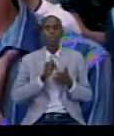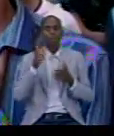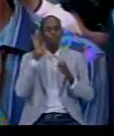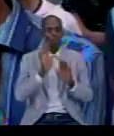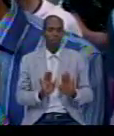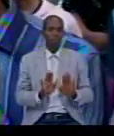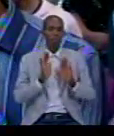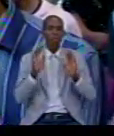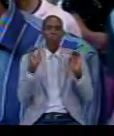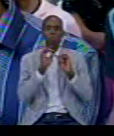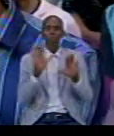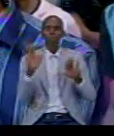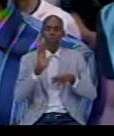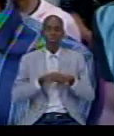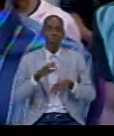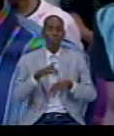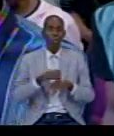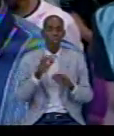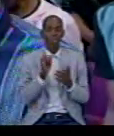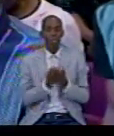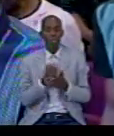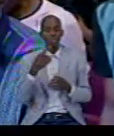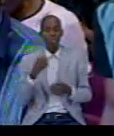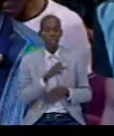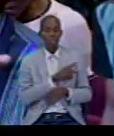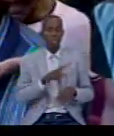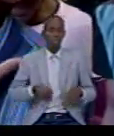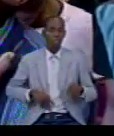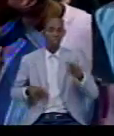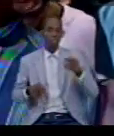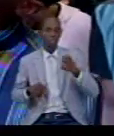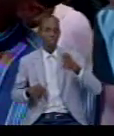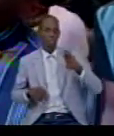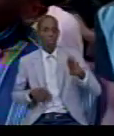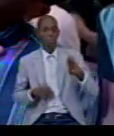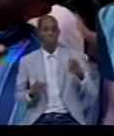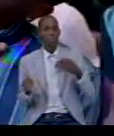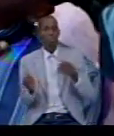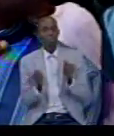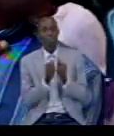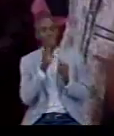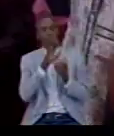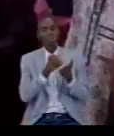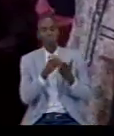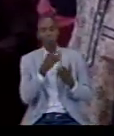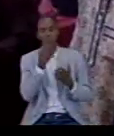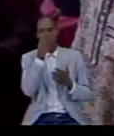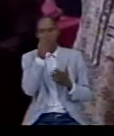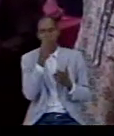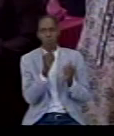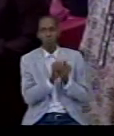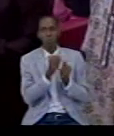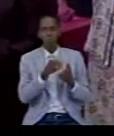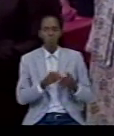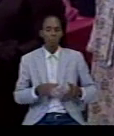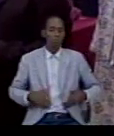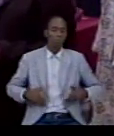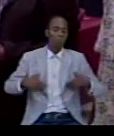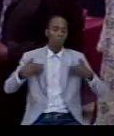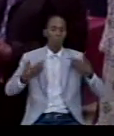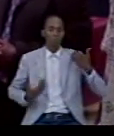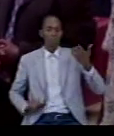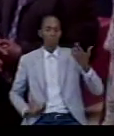And even Nebuchadnezzar, with a frown, with his fury, and with his fire, a